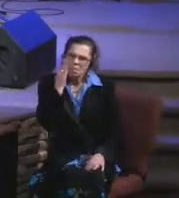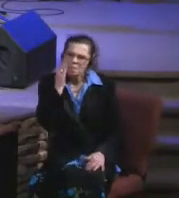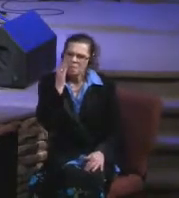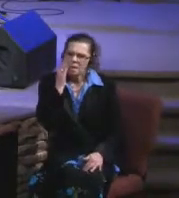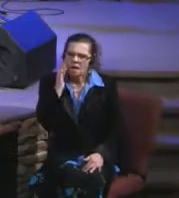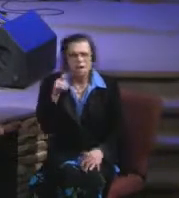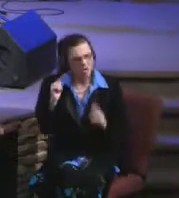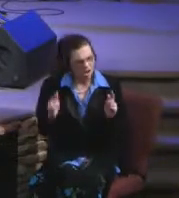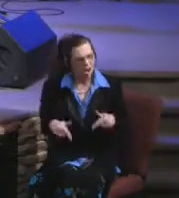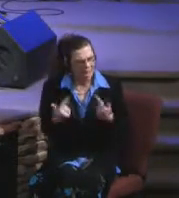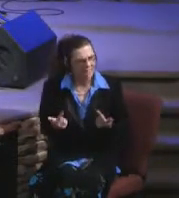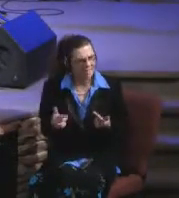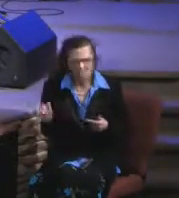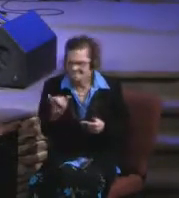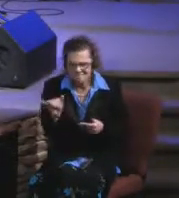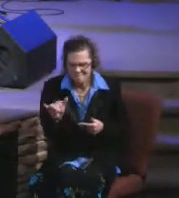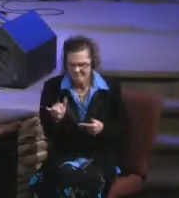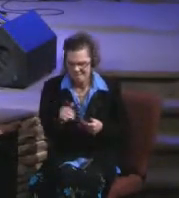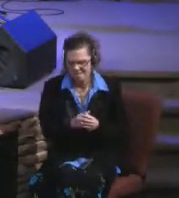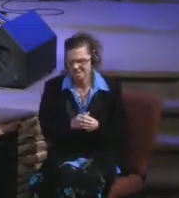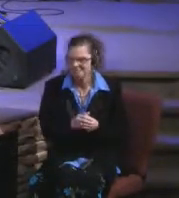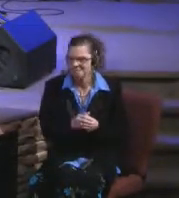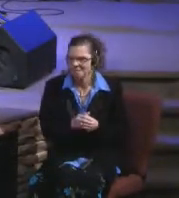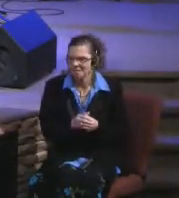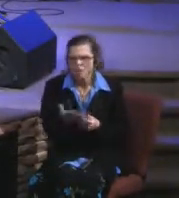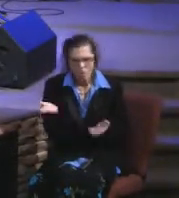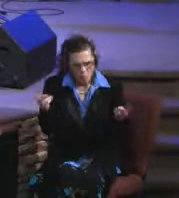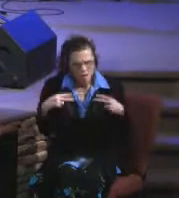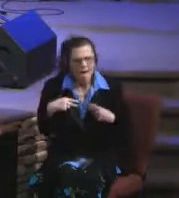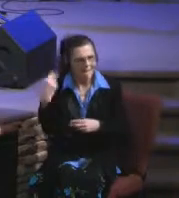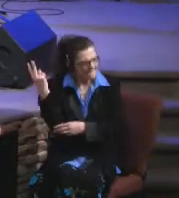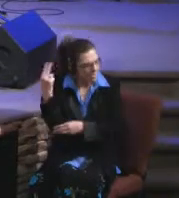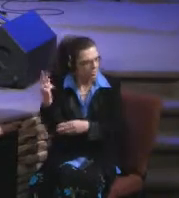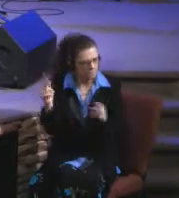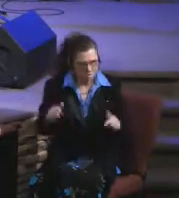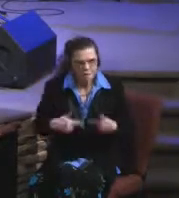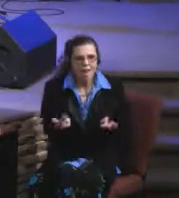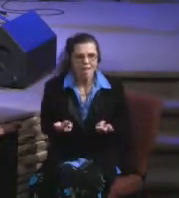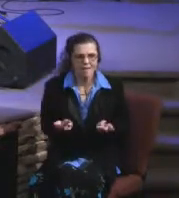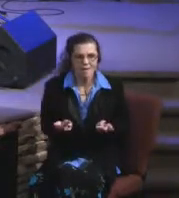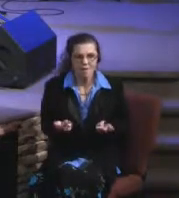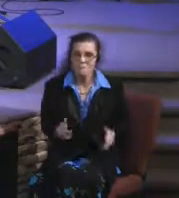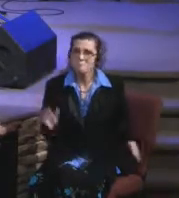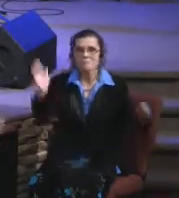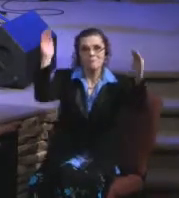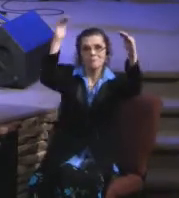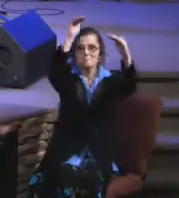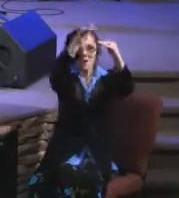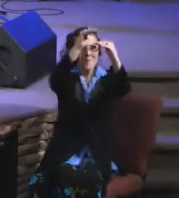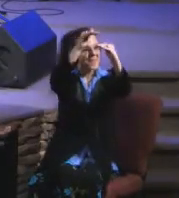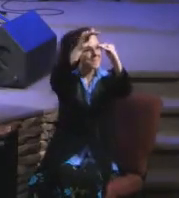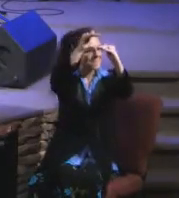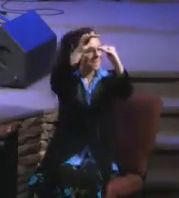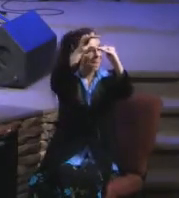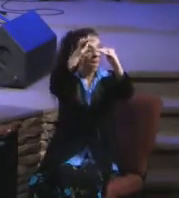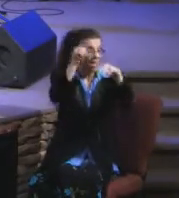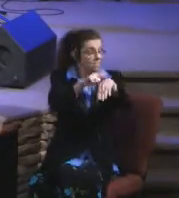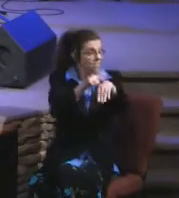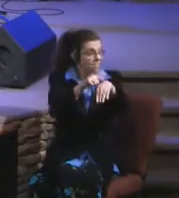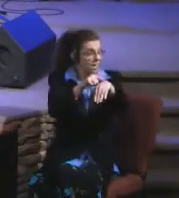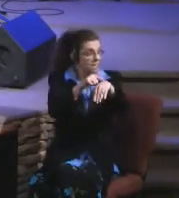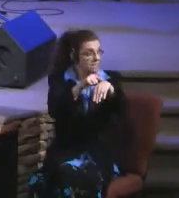such is life. Life is like that. We have victories in our lives where we feel like we're on top of the mountain. And then there are times